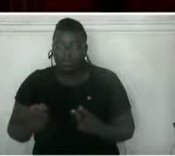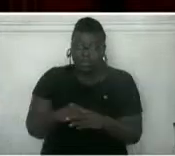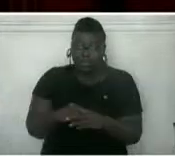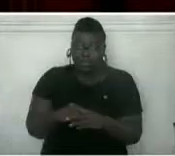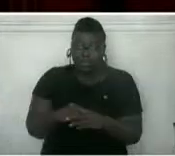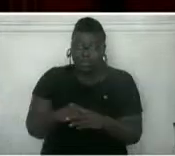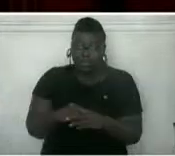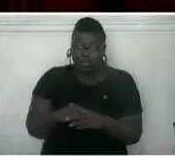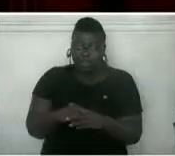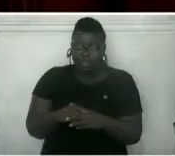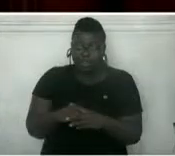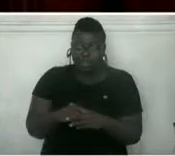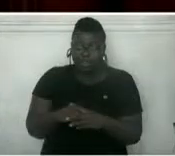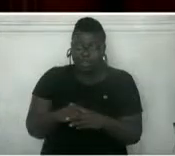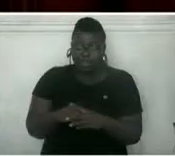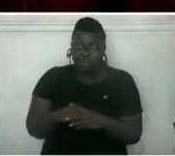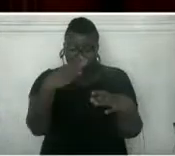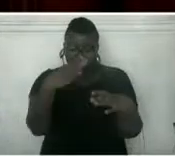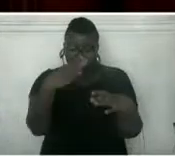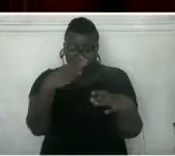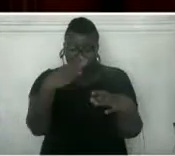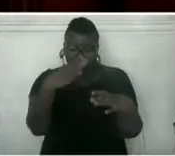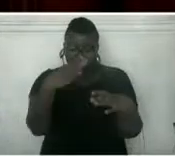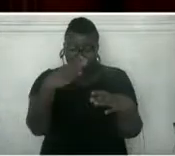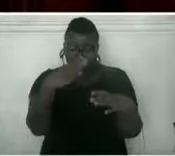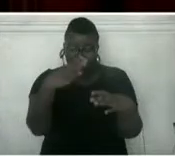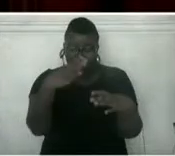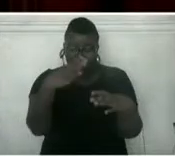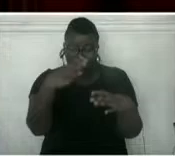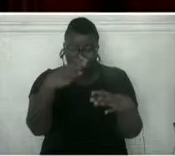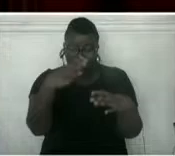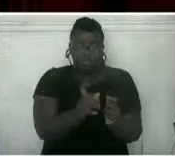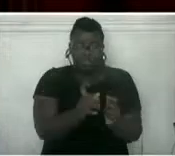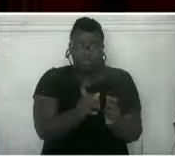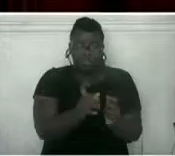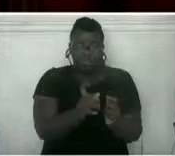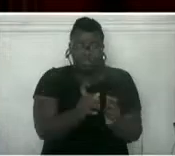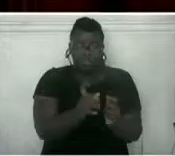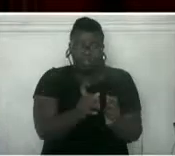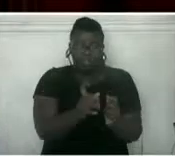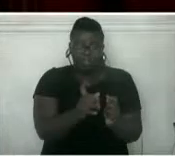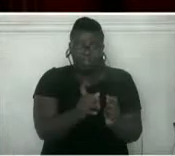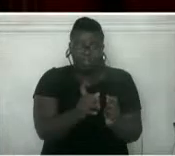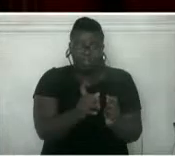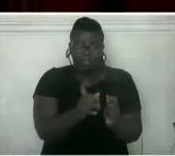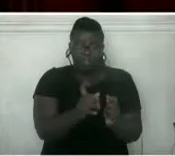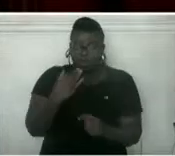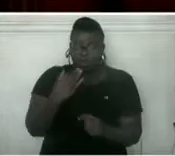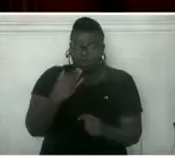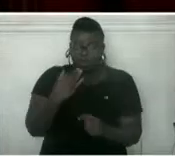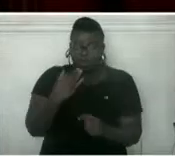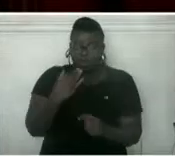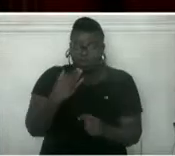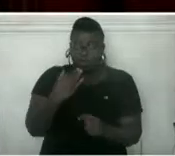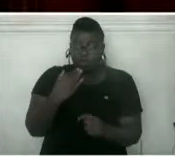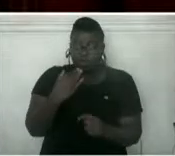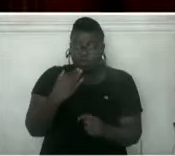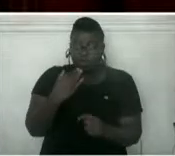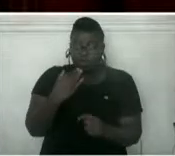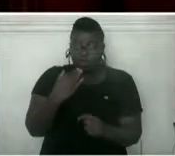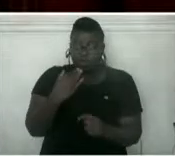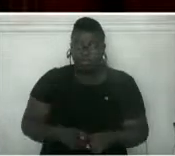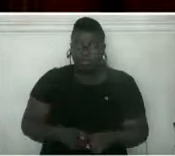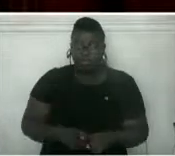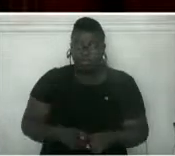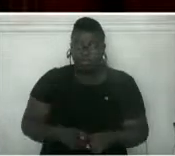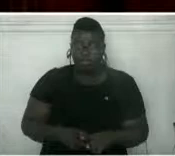satisfaction survey that focus on specifically experiences of victims by police members.